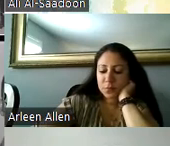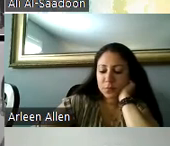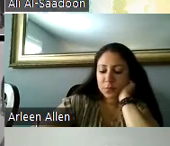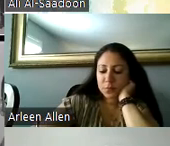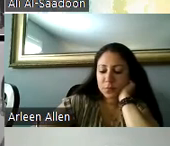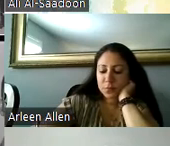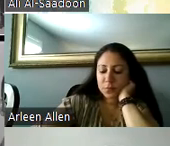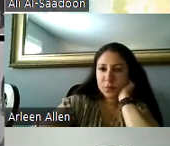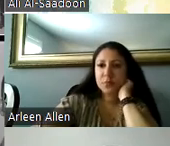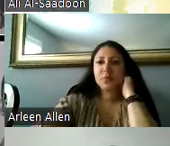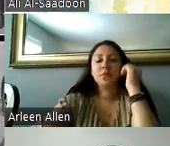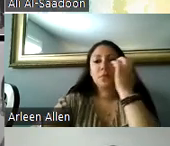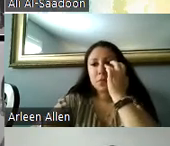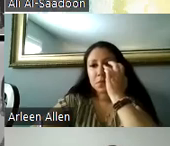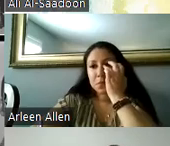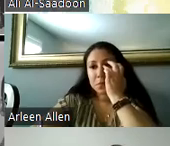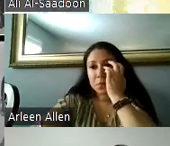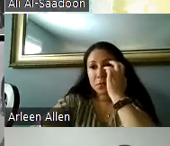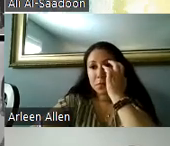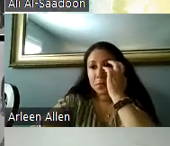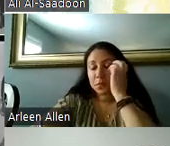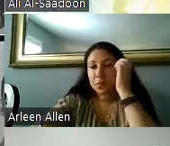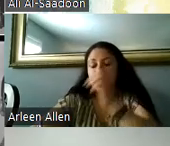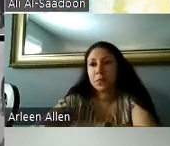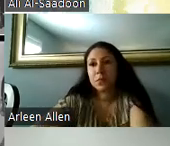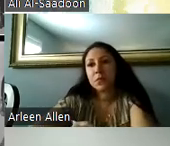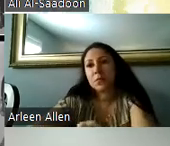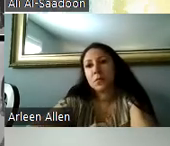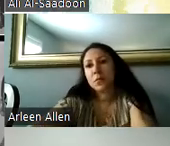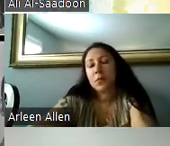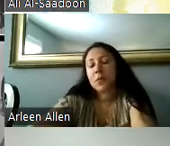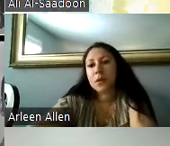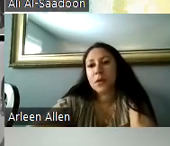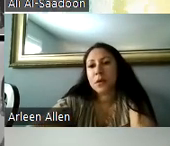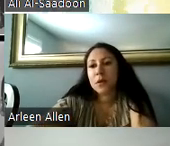were actually asking questions and started investigating to find why the boy disappeared.